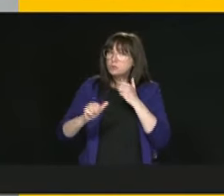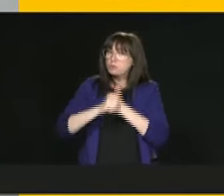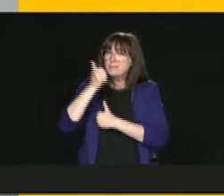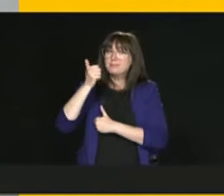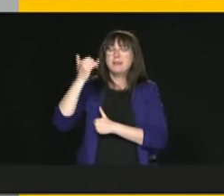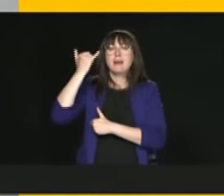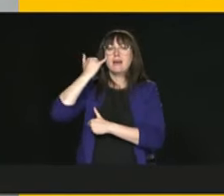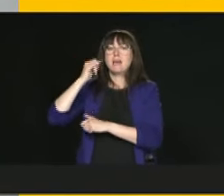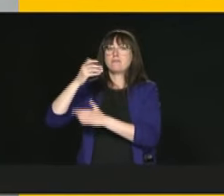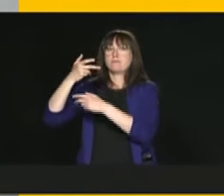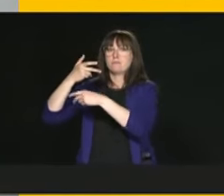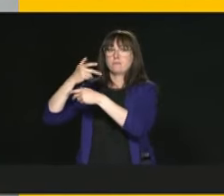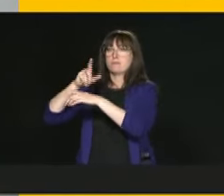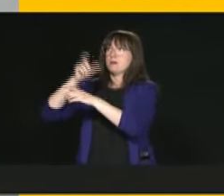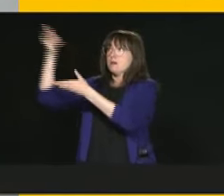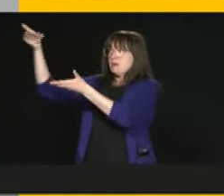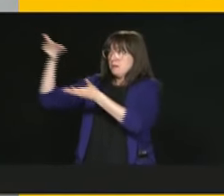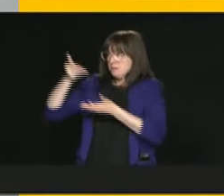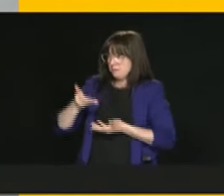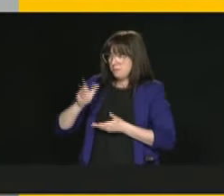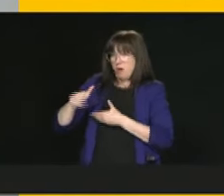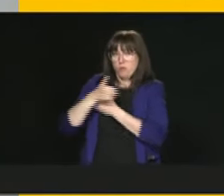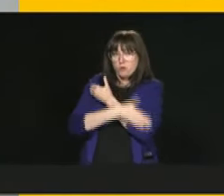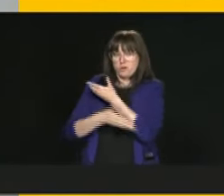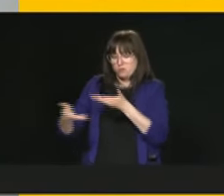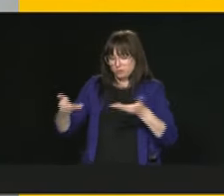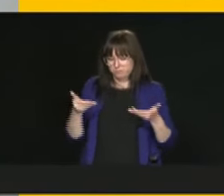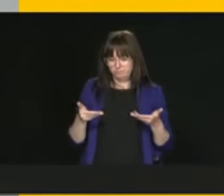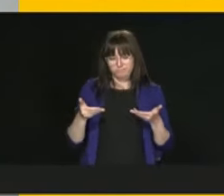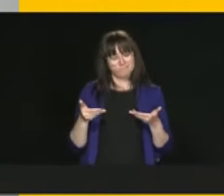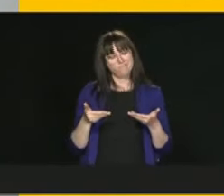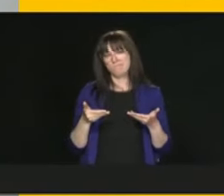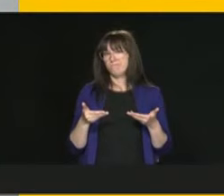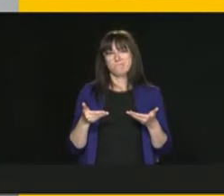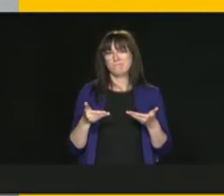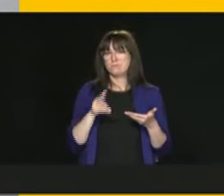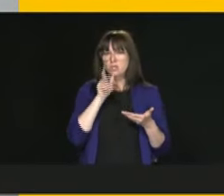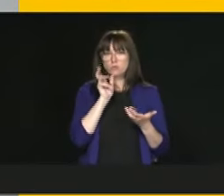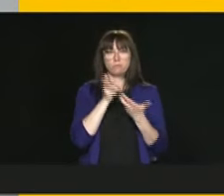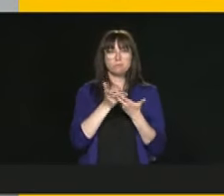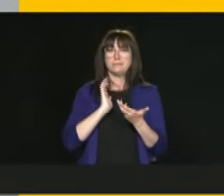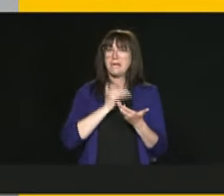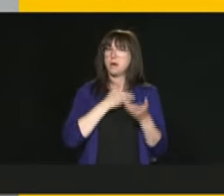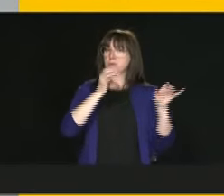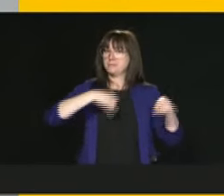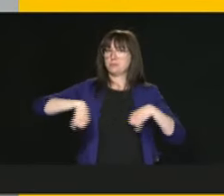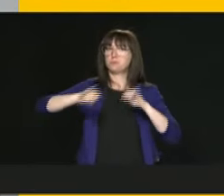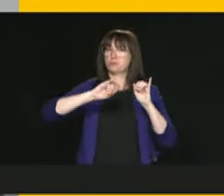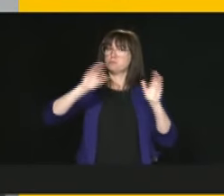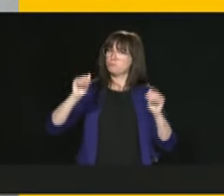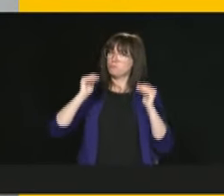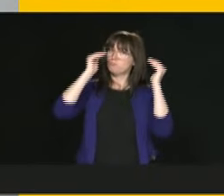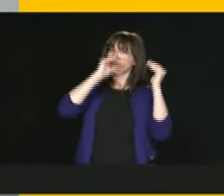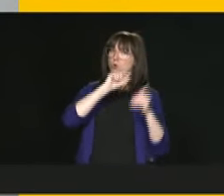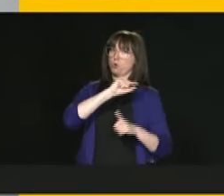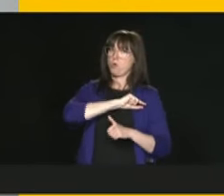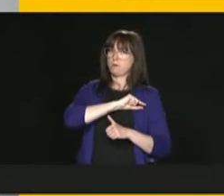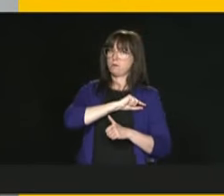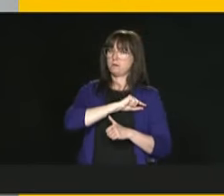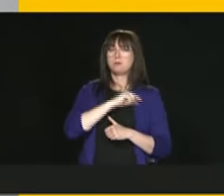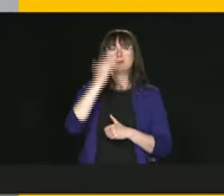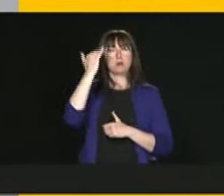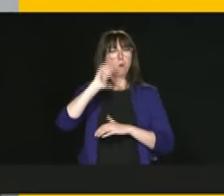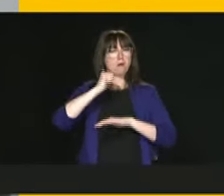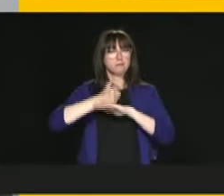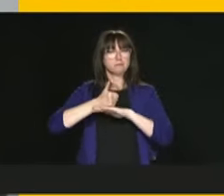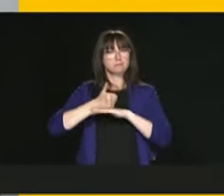meet Canadian specifications for our frontline workers. And that's why we have introduced a